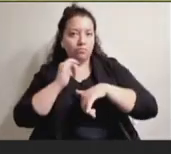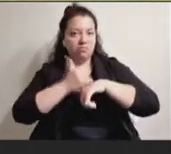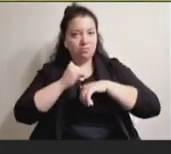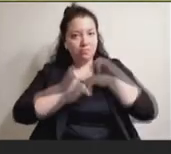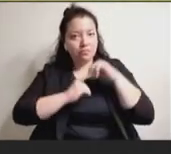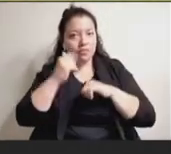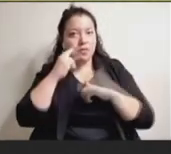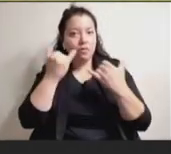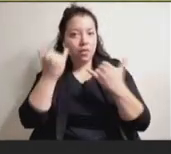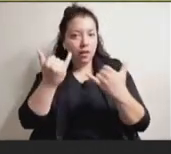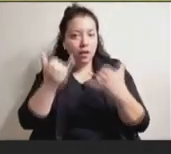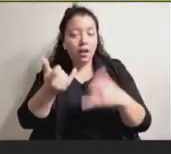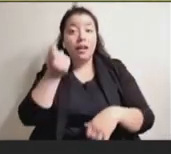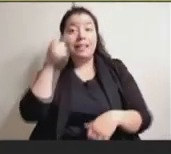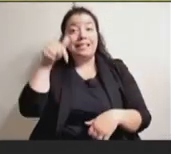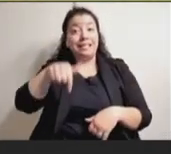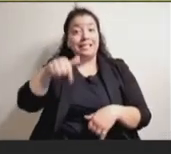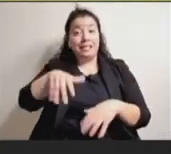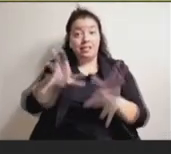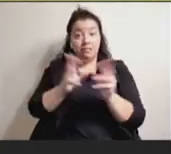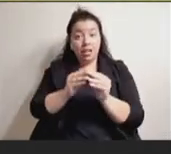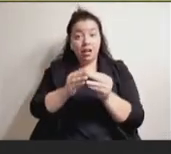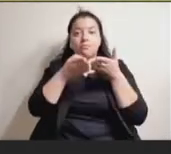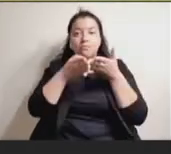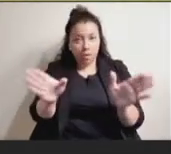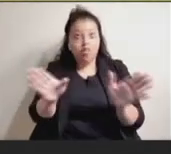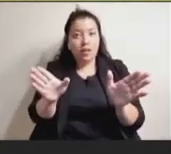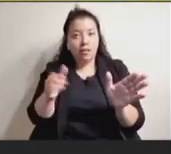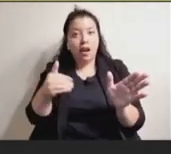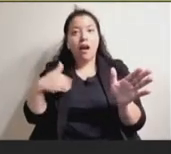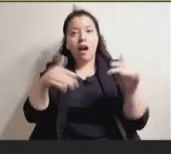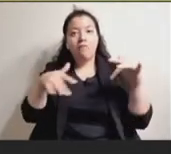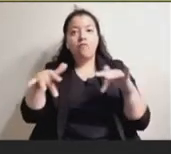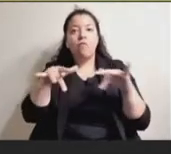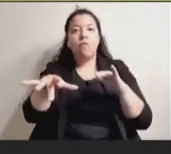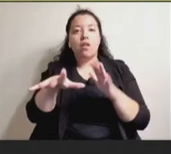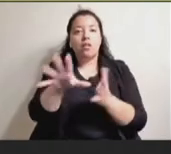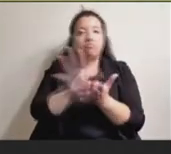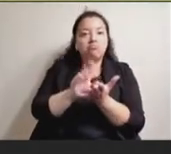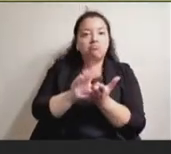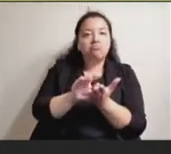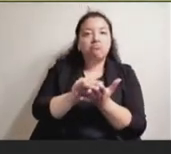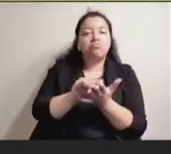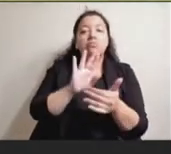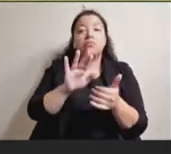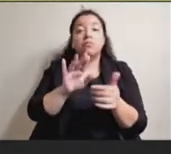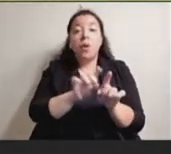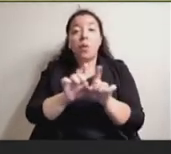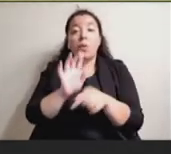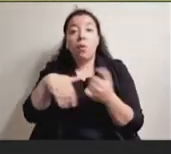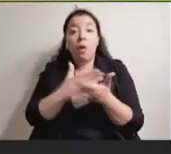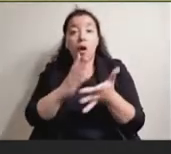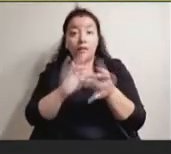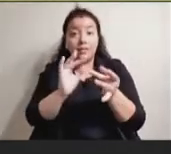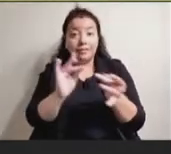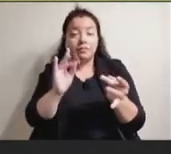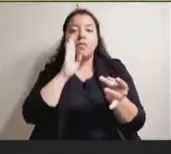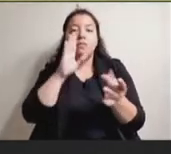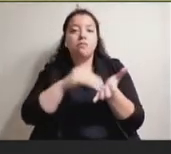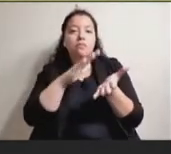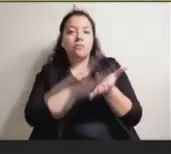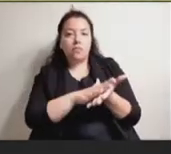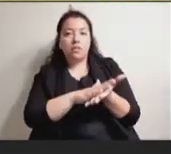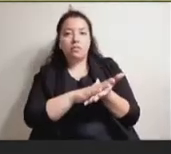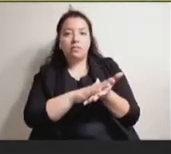First, this is a public meeting. It's being recorded, and all statements are on the record. Second, the Advisory Council